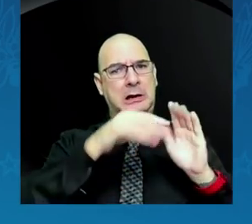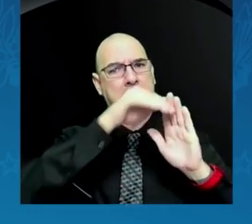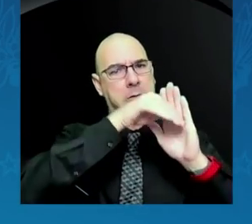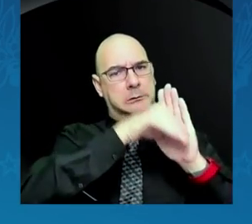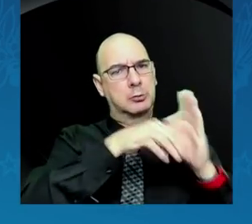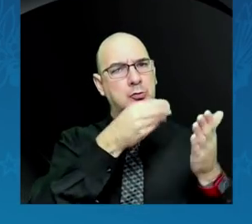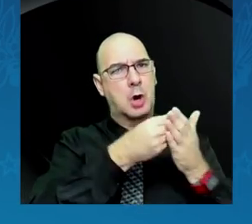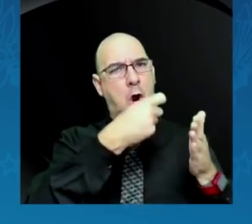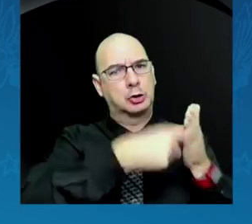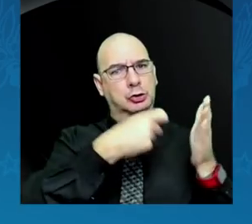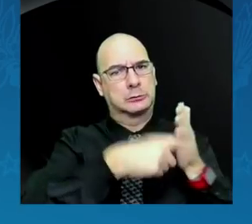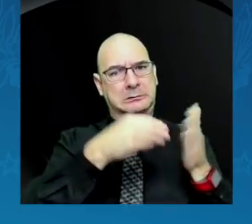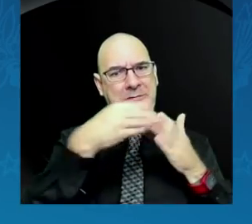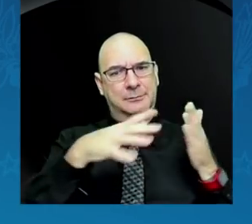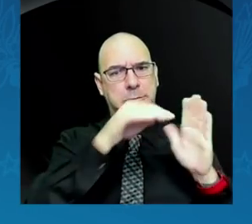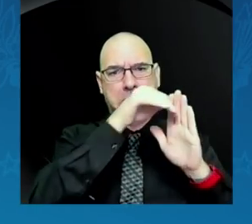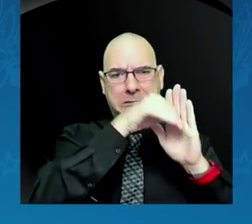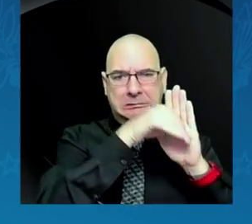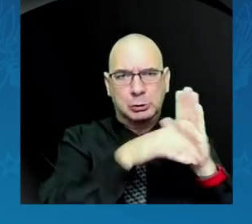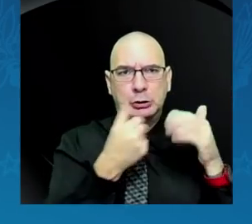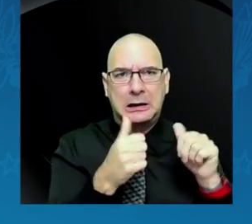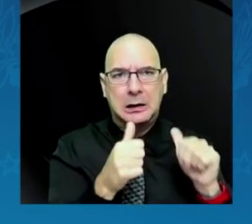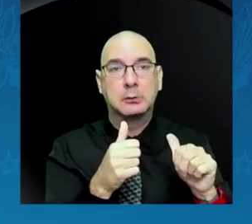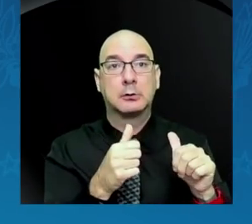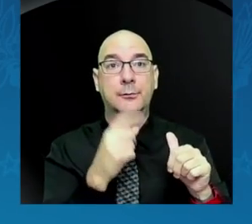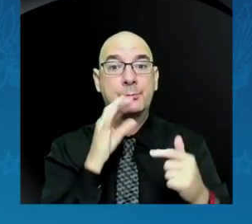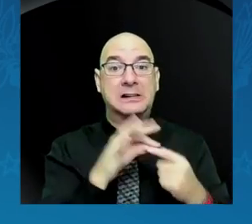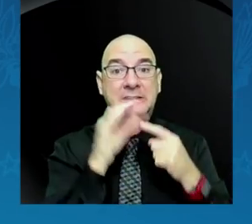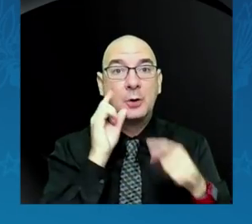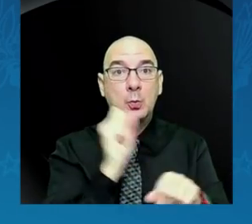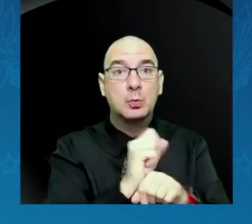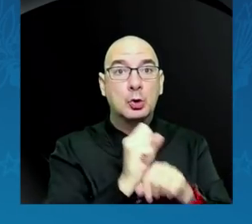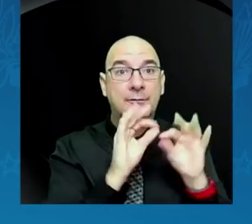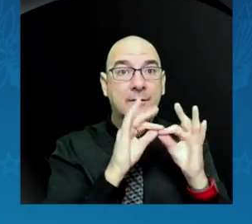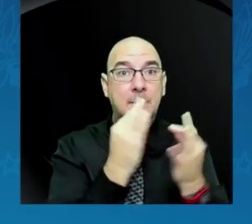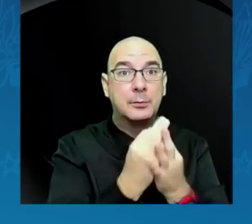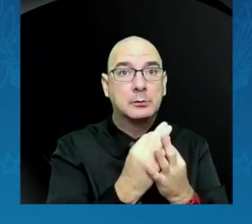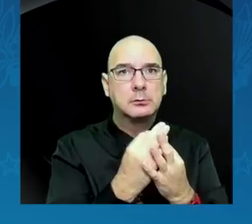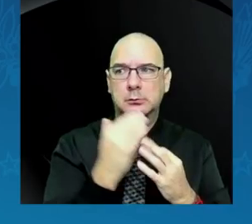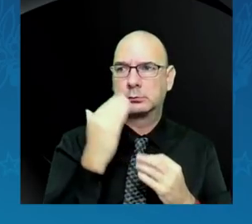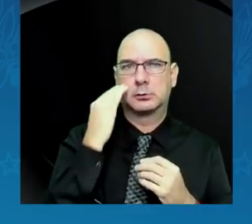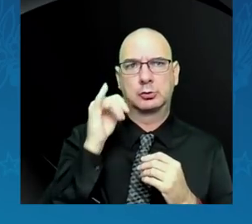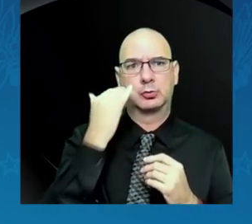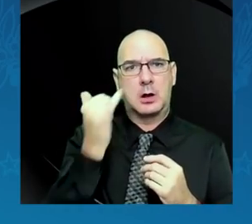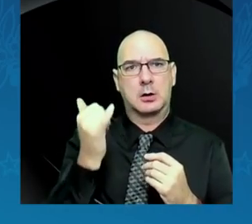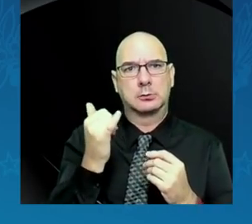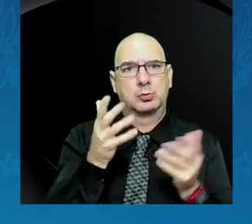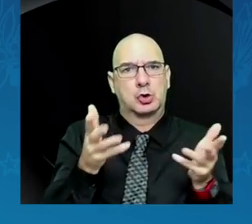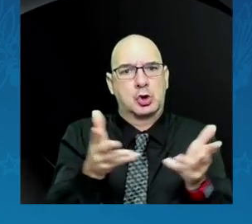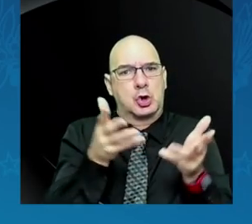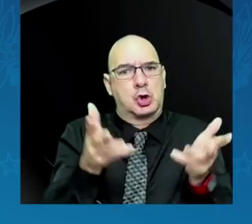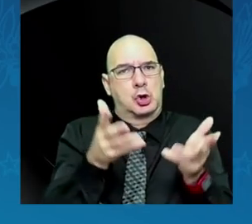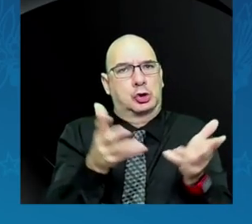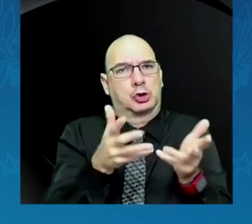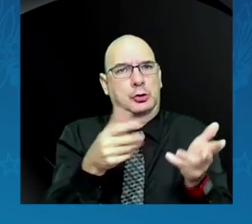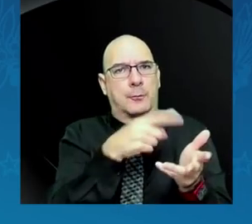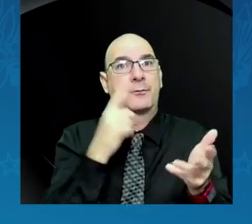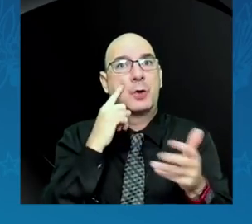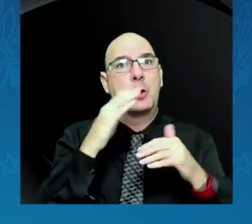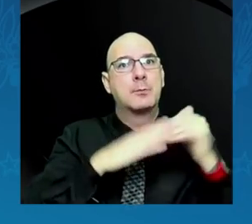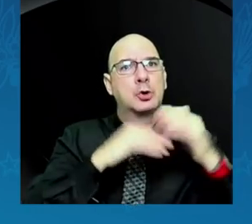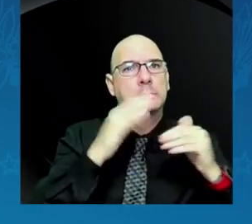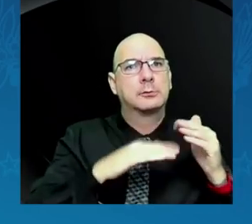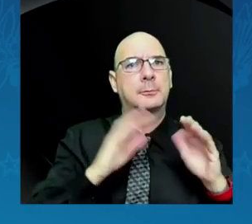And again, I'll go back to my previous point. That is why we have been pushing so hard since the beginning for Build Back Better, because it is absolutely and